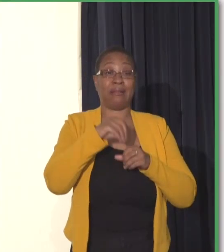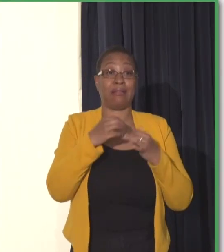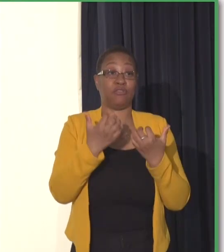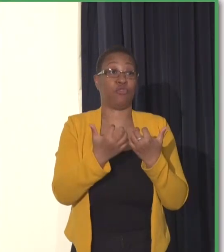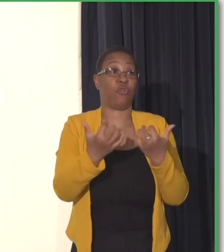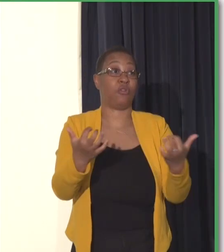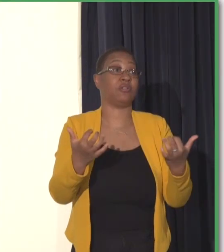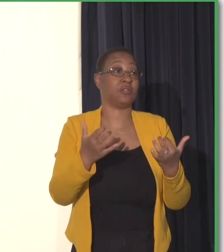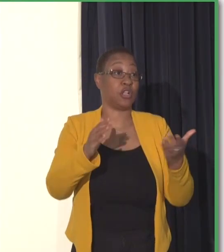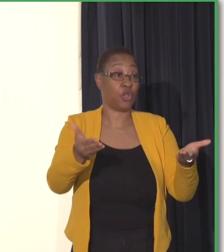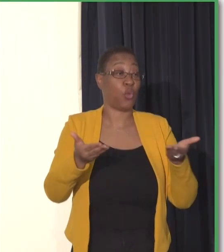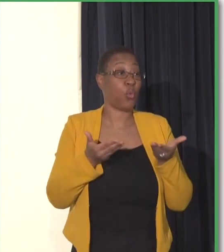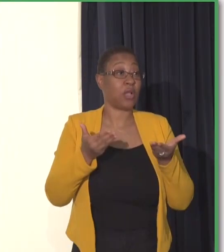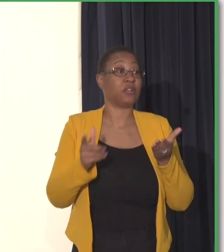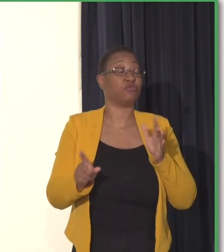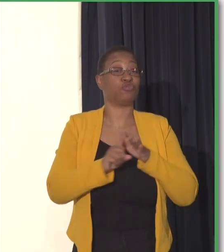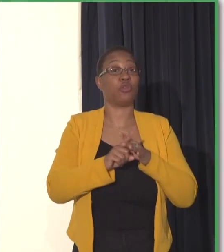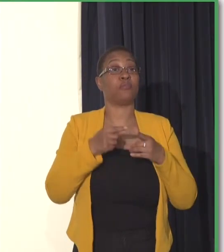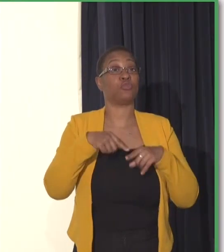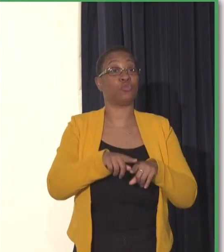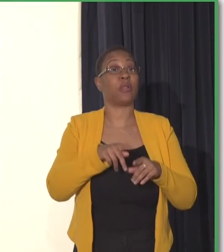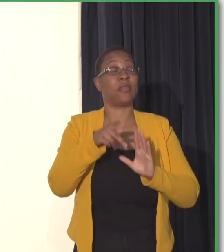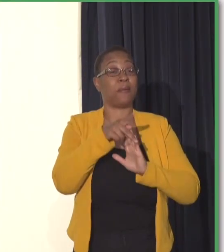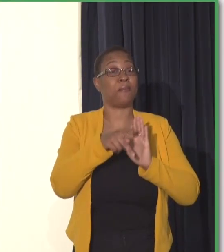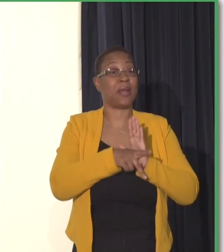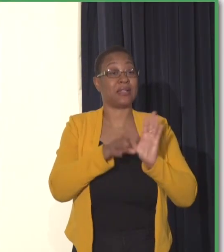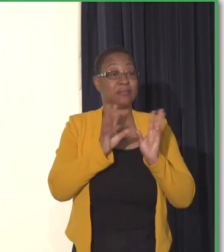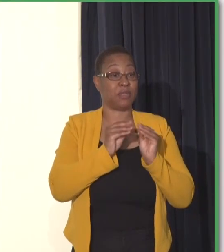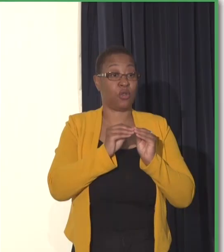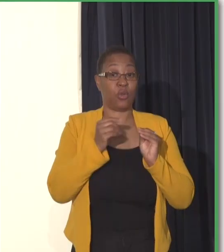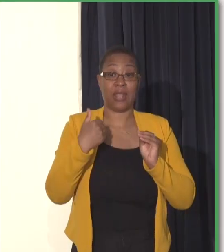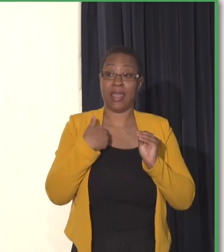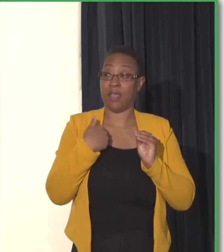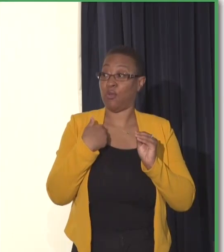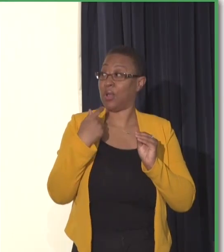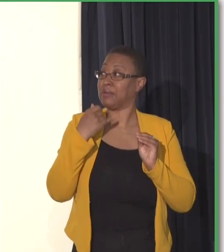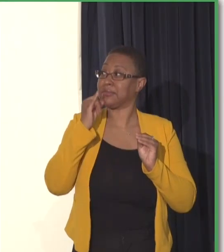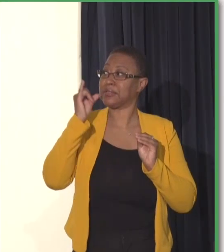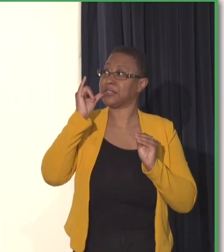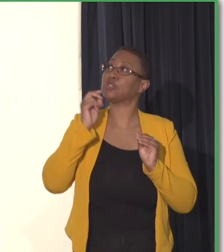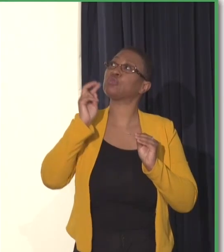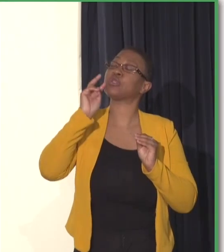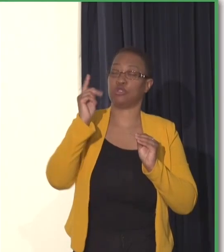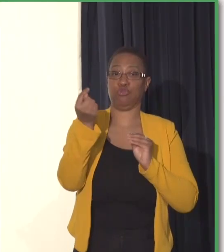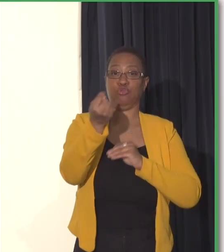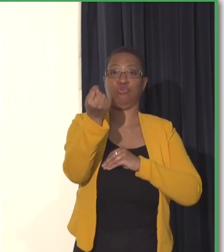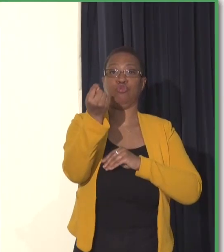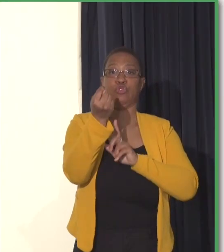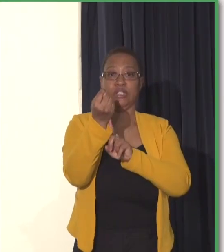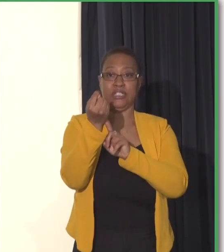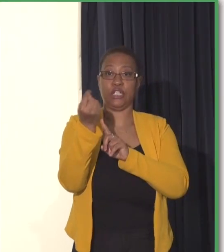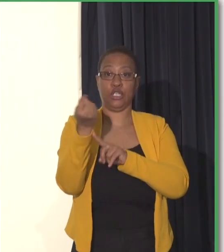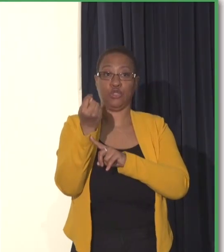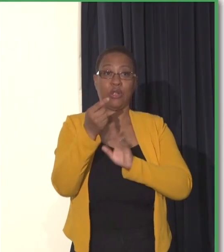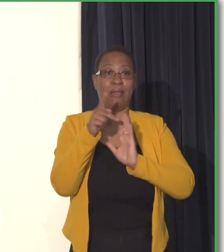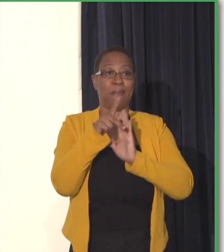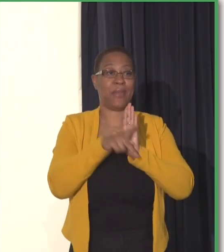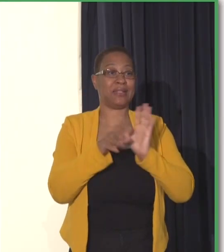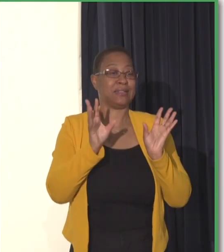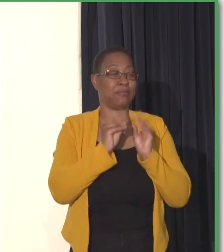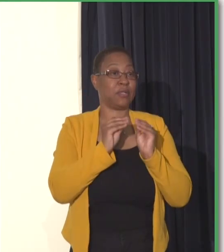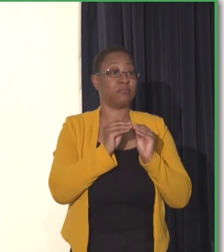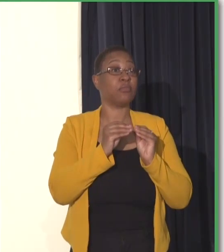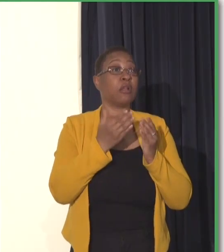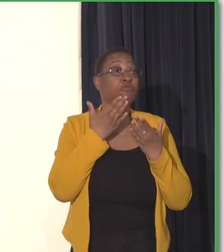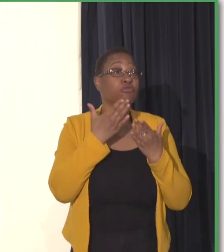audience is welcome to come to our policy meetings. I think we have one, yesterday, day before yesterday? Tuesday, and we are getting a lot